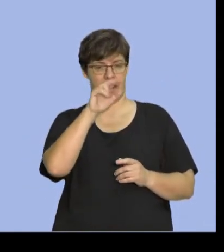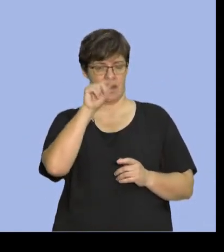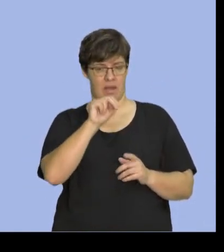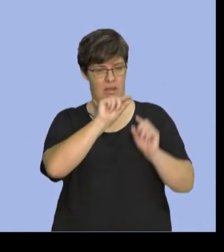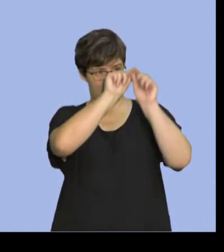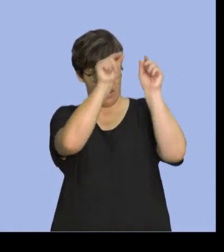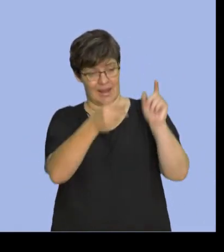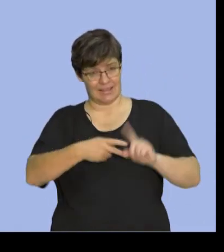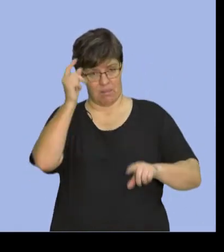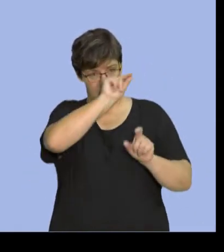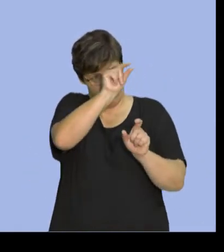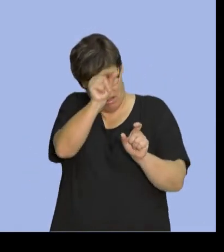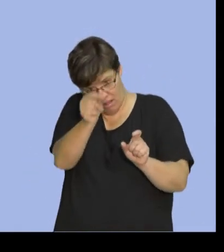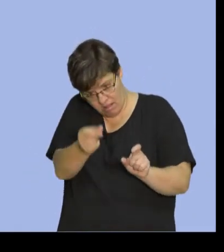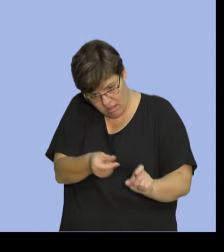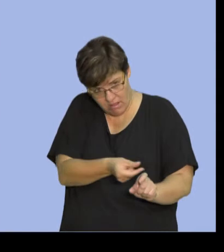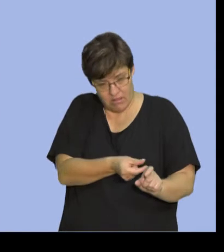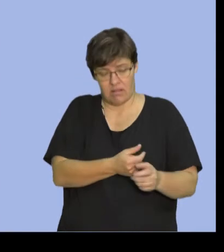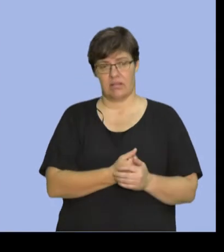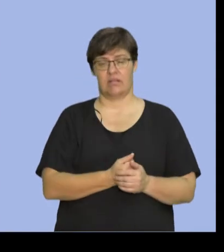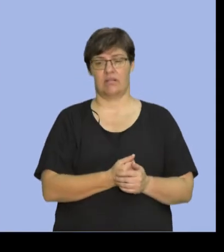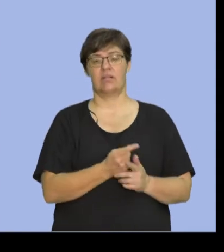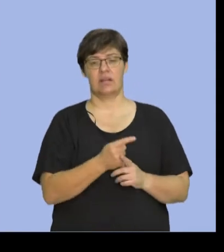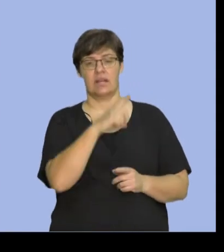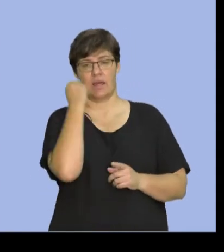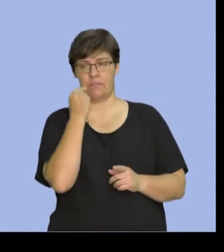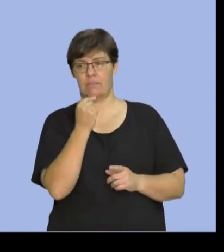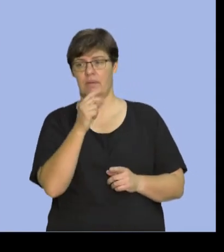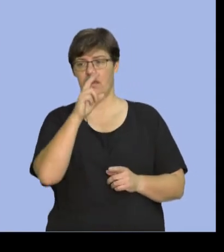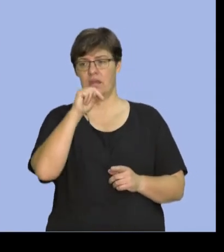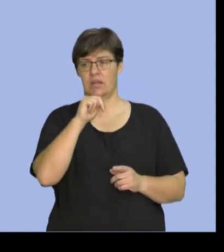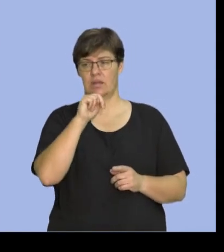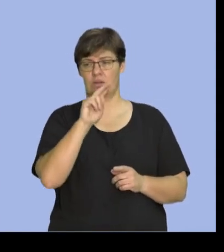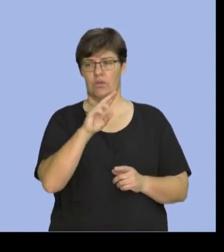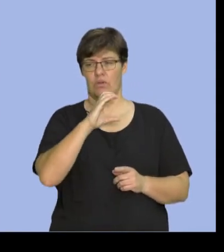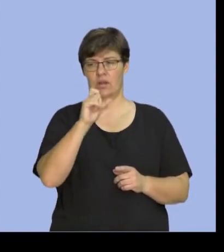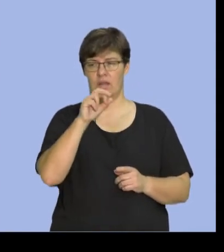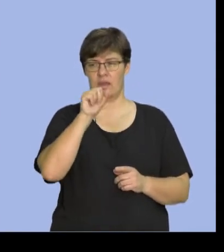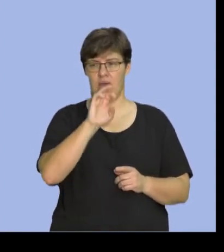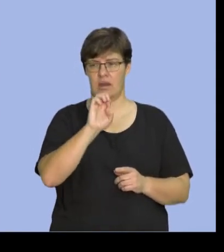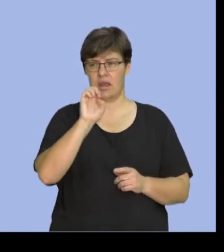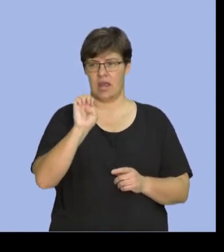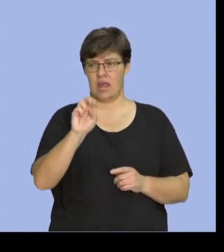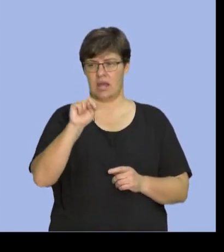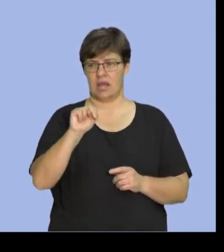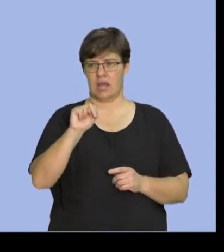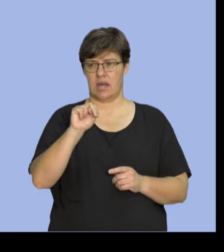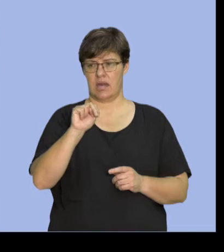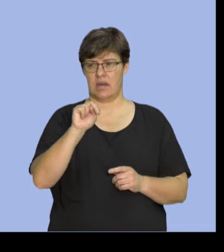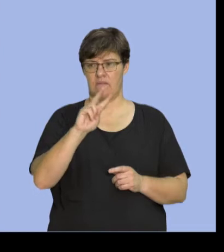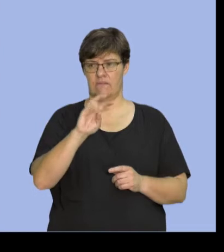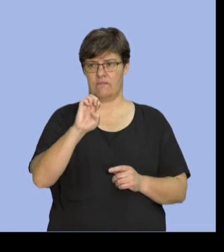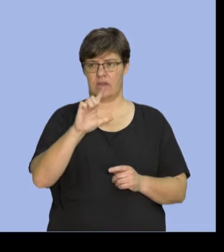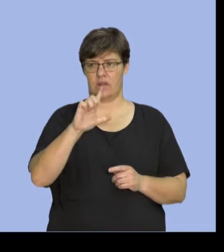double membrane-bound structure, which is also called the nuclear envelope. It has these nuclear pores